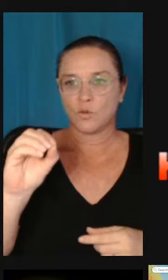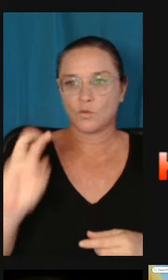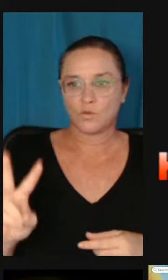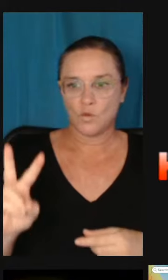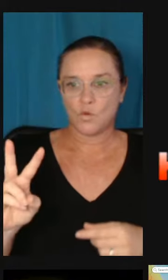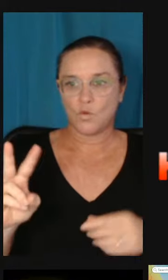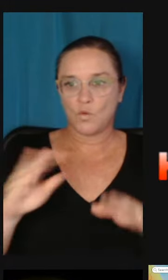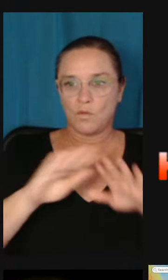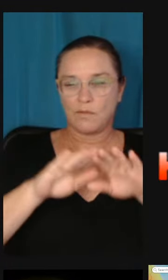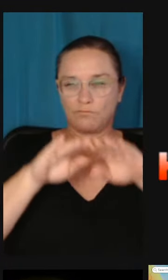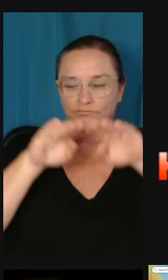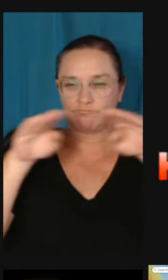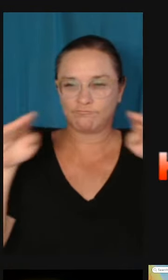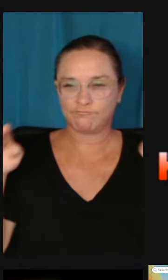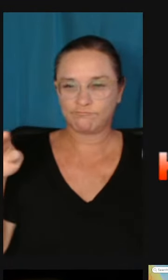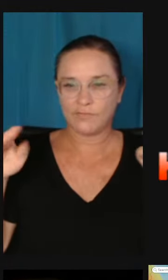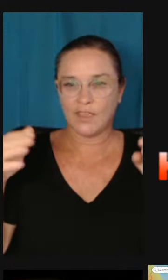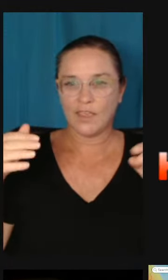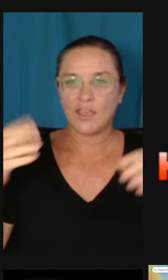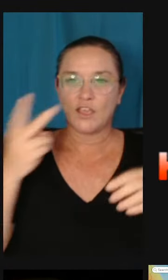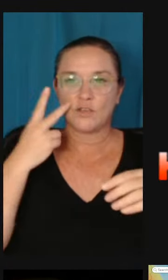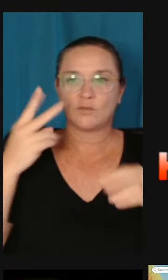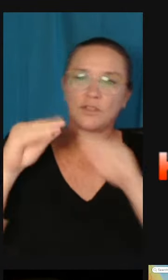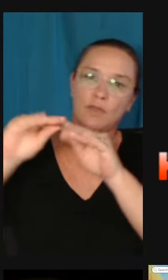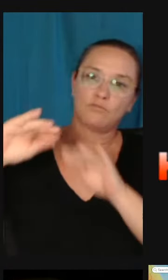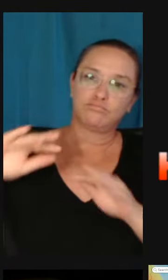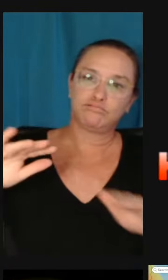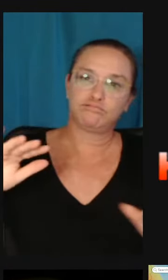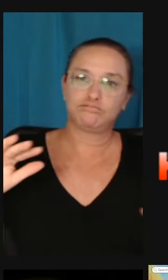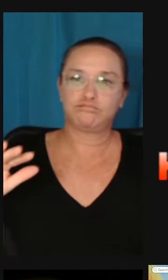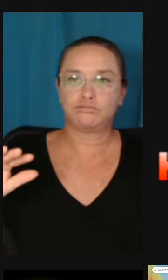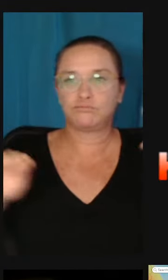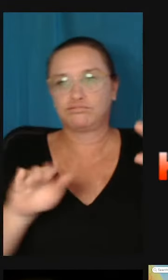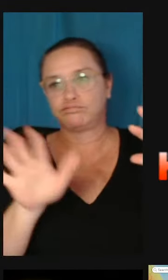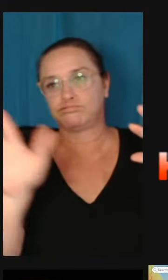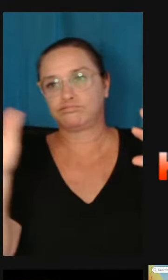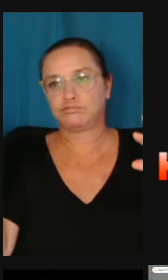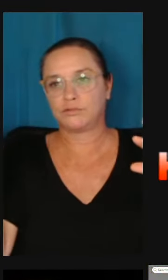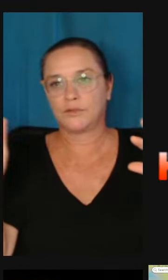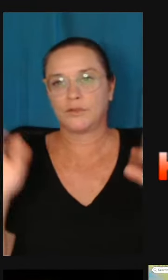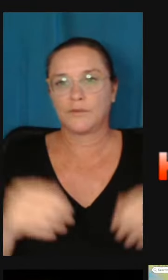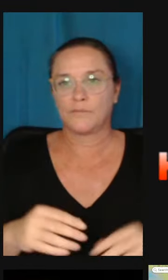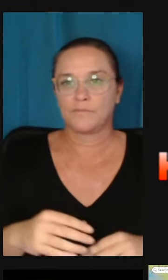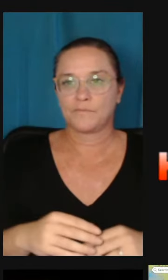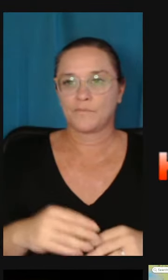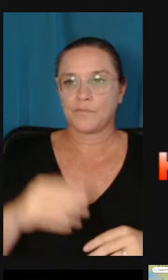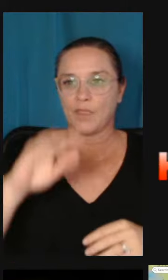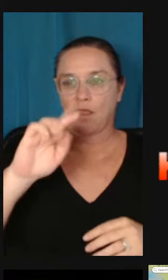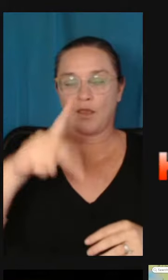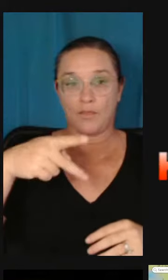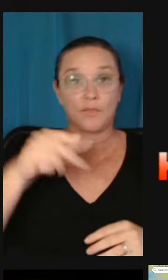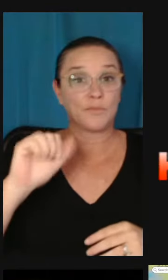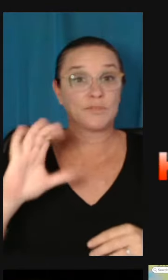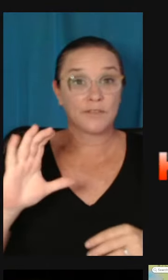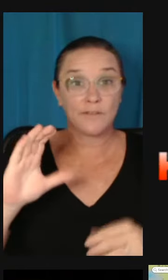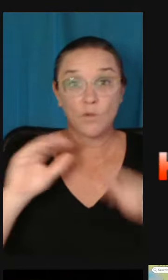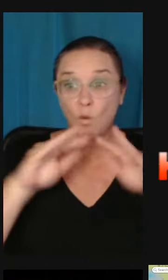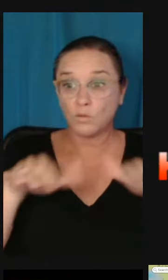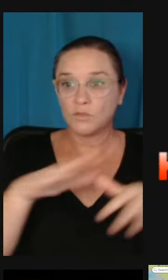the broader picture of where this SO2 is drifting across the Pacific Ocean and drifting across the rest of